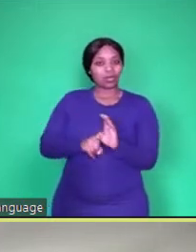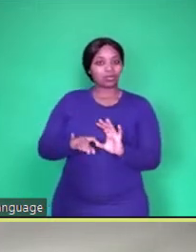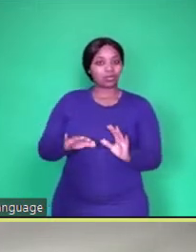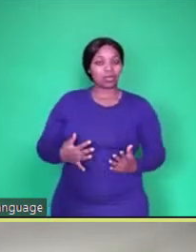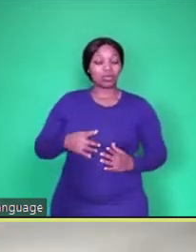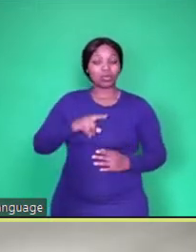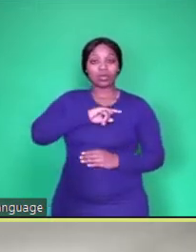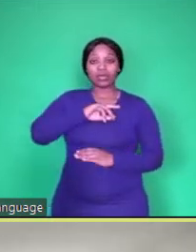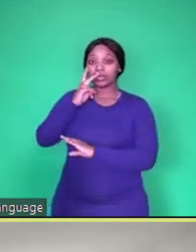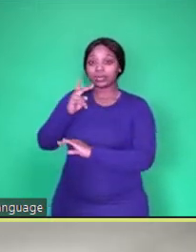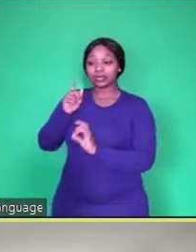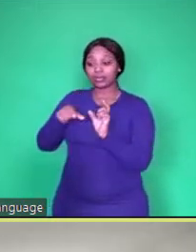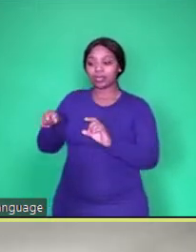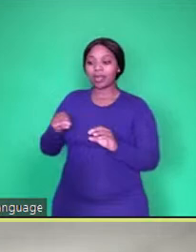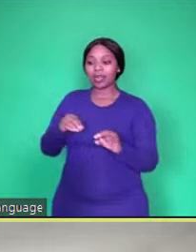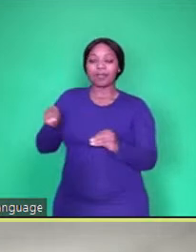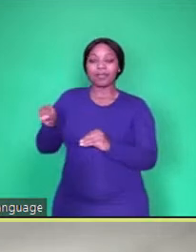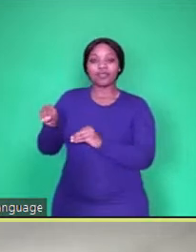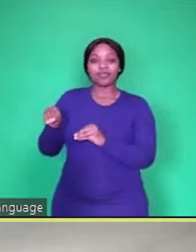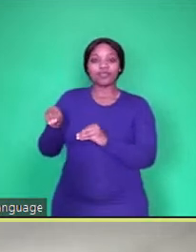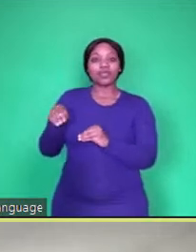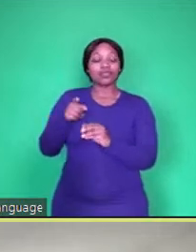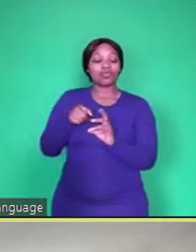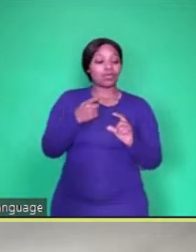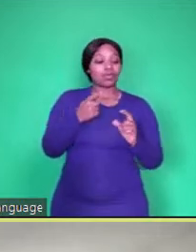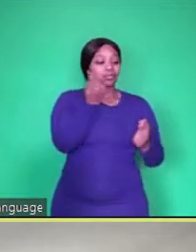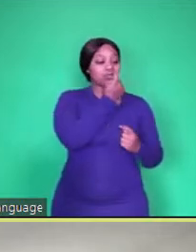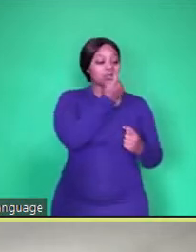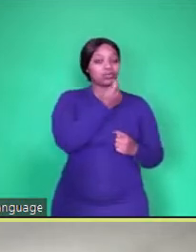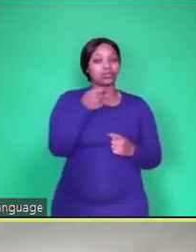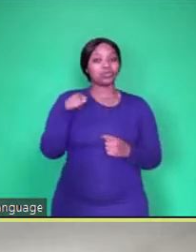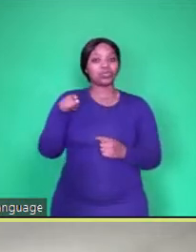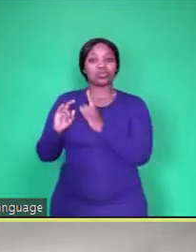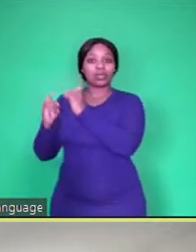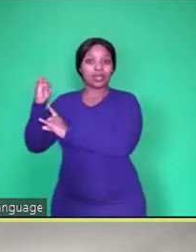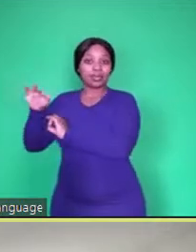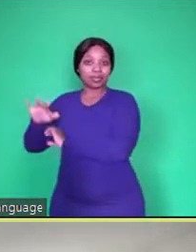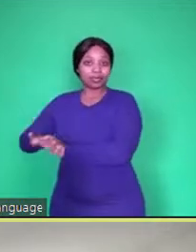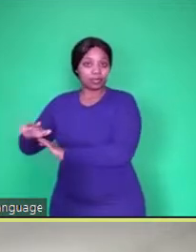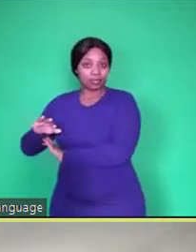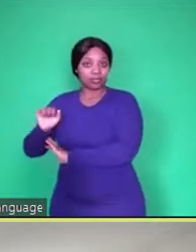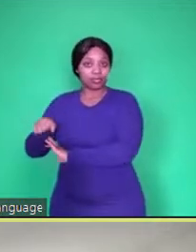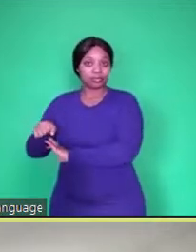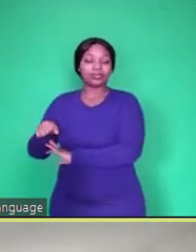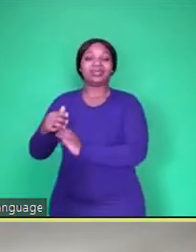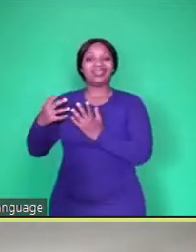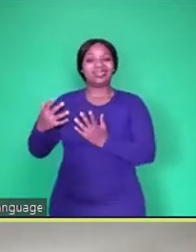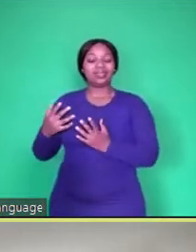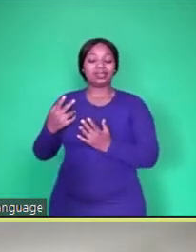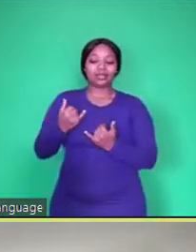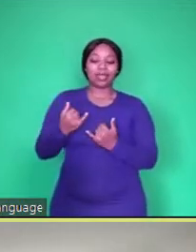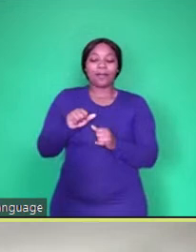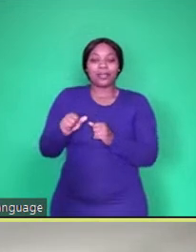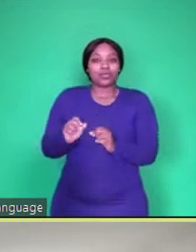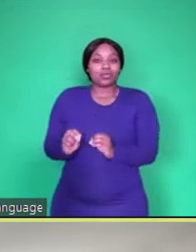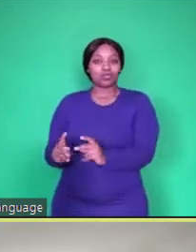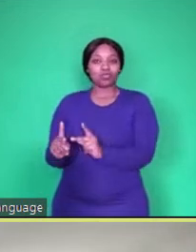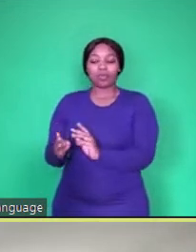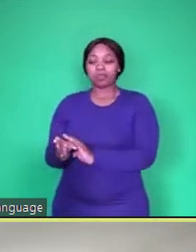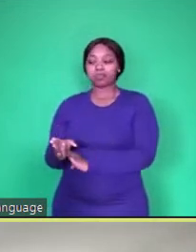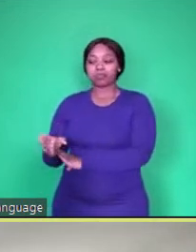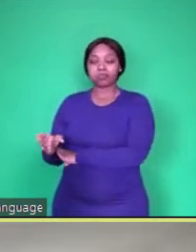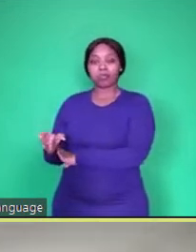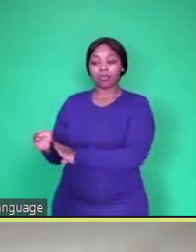are moving to urban areas from rural areas, and they seem to be moving into employment with better odds of getting a job, and some of these